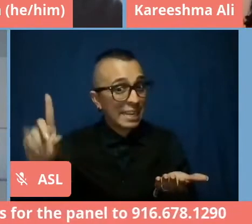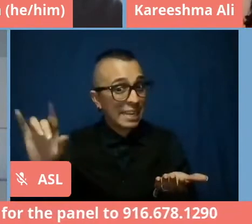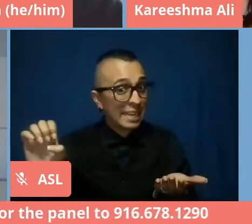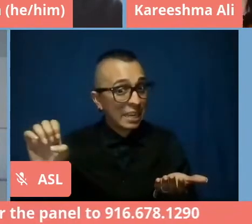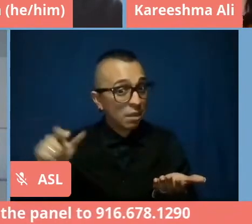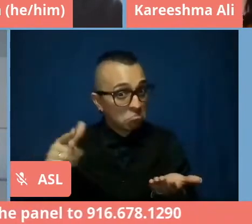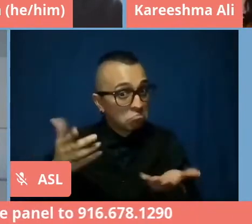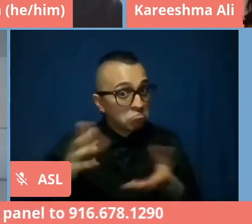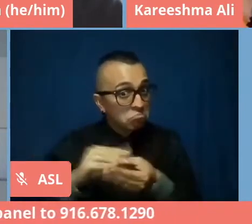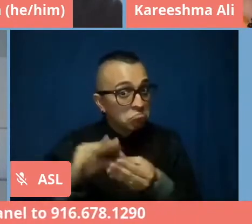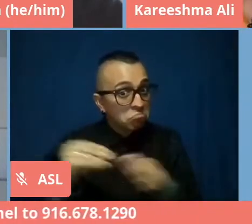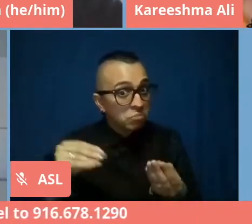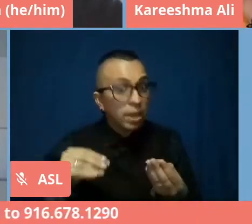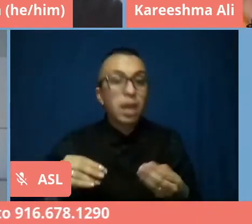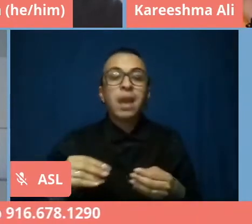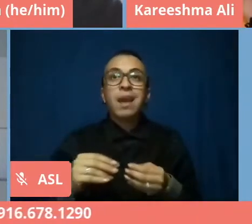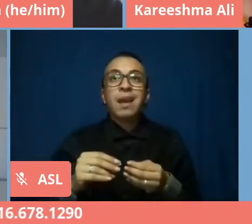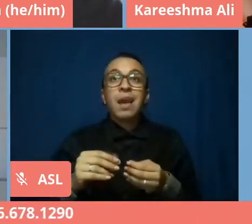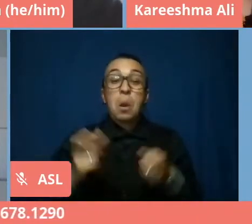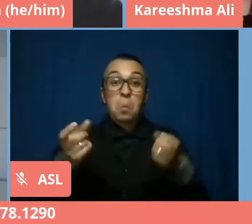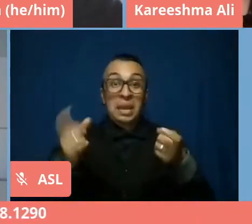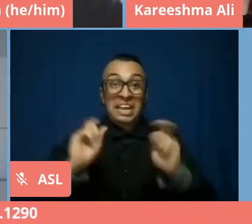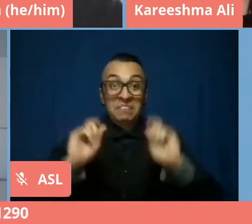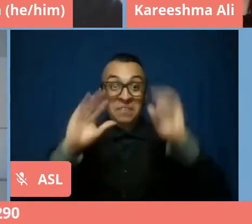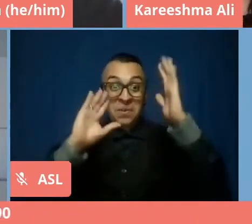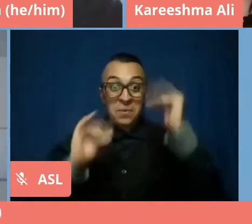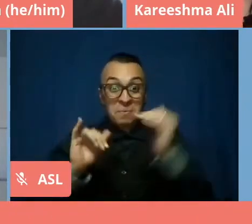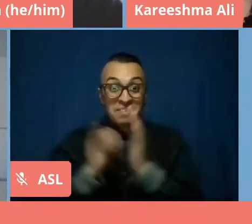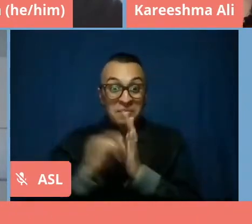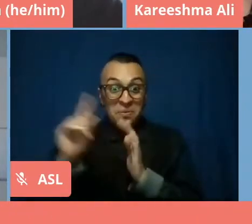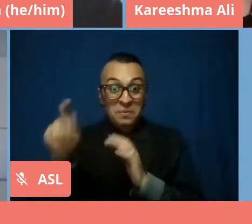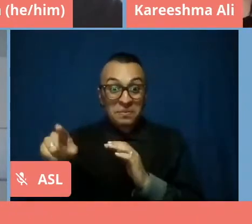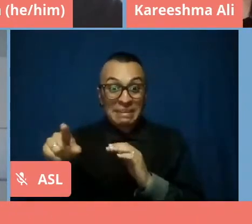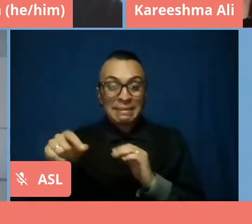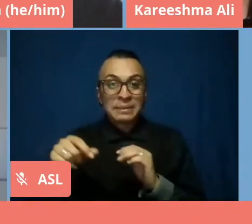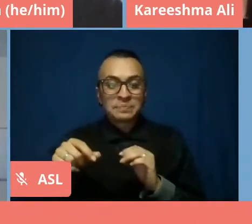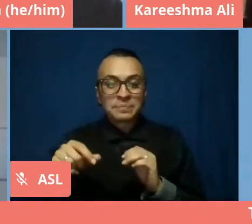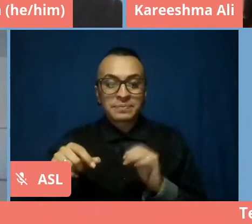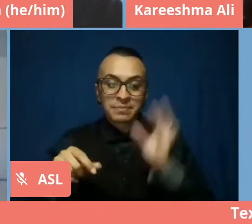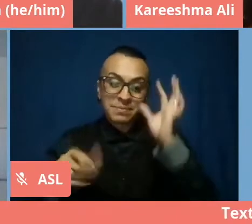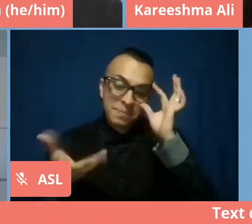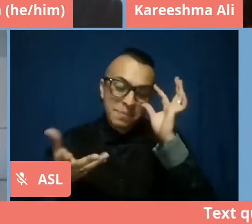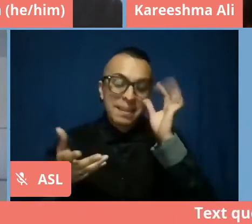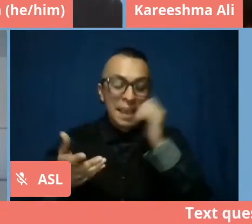What gives me hope? Is that Yes. the question? Well,